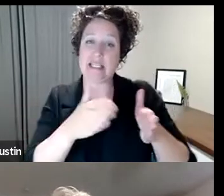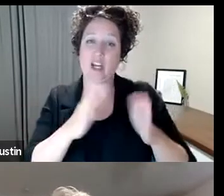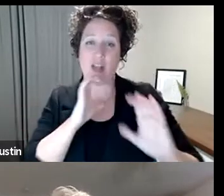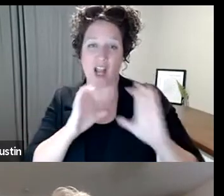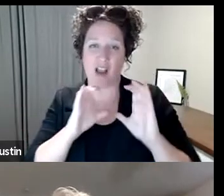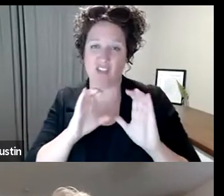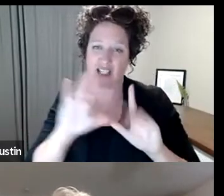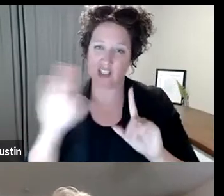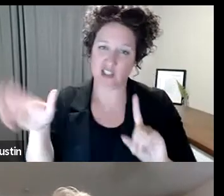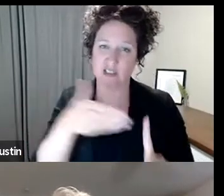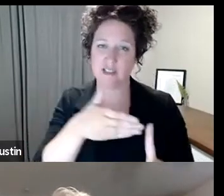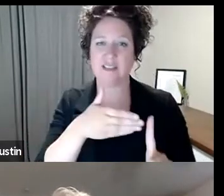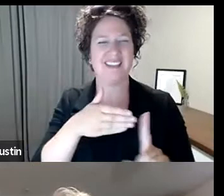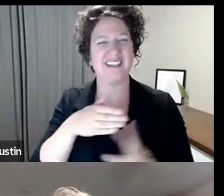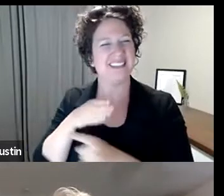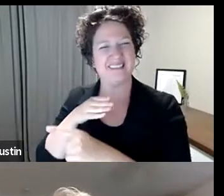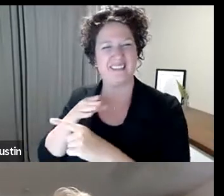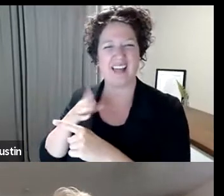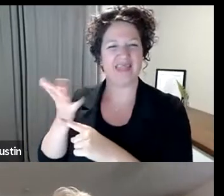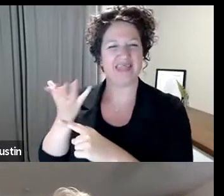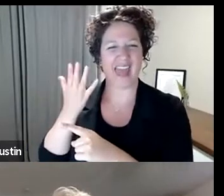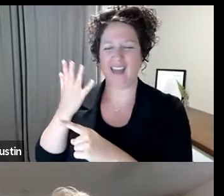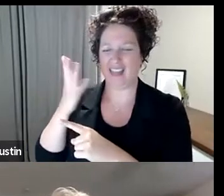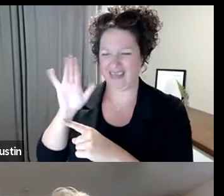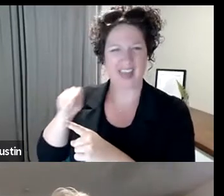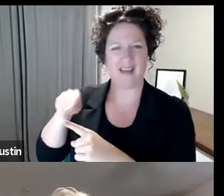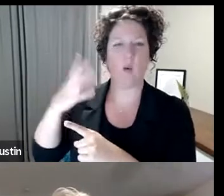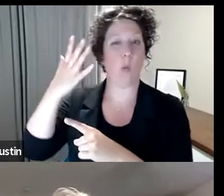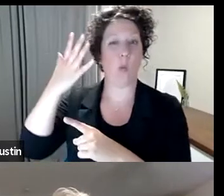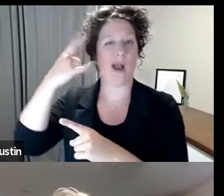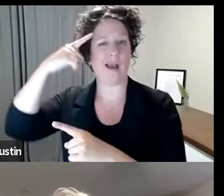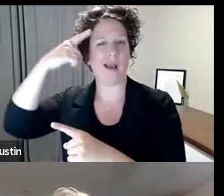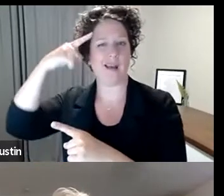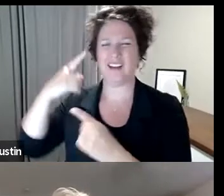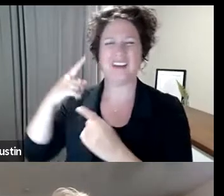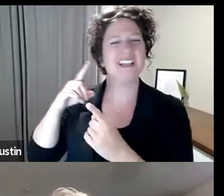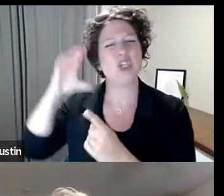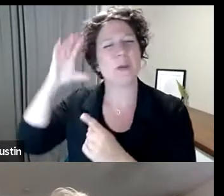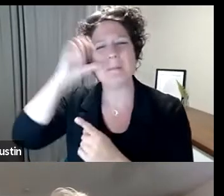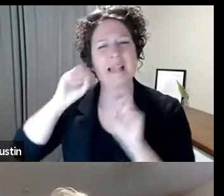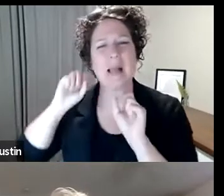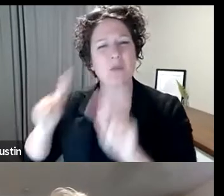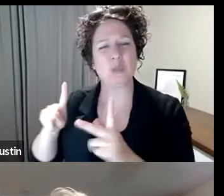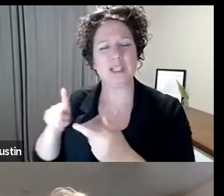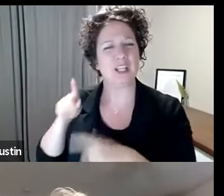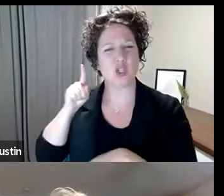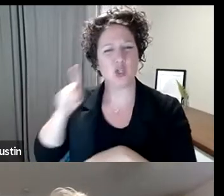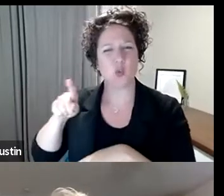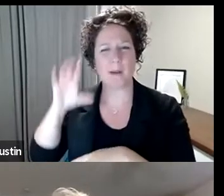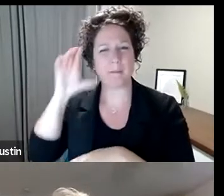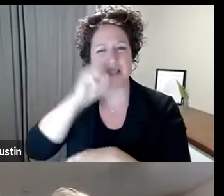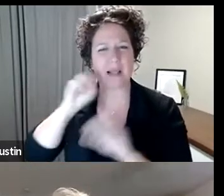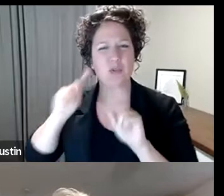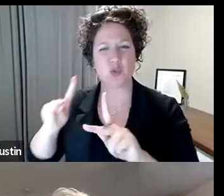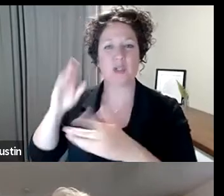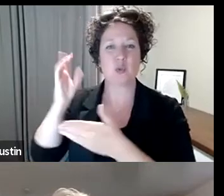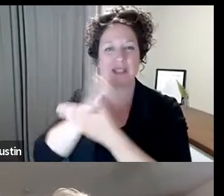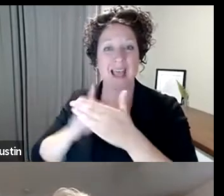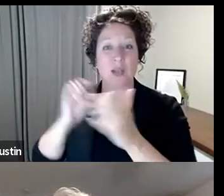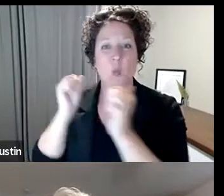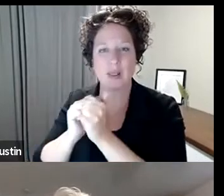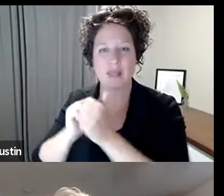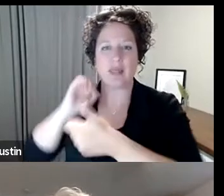very reactive mentality. It's missing the opportunity that there is to design with and through and for disability. In